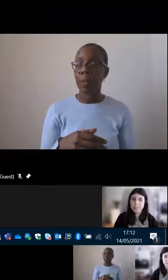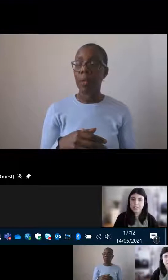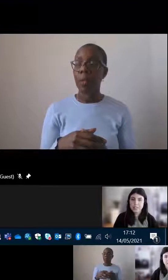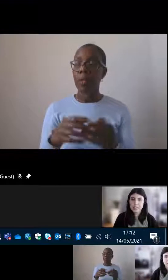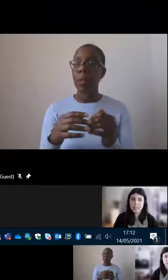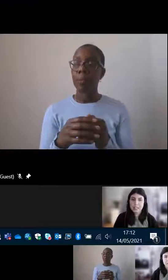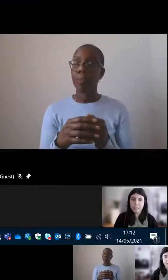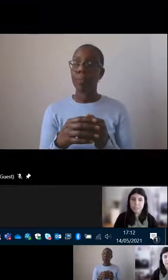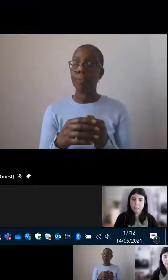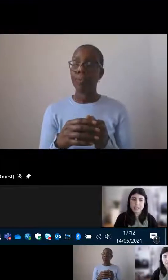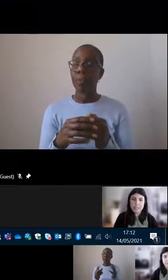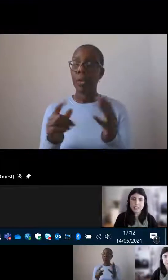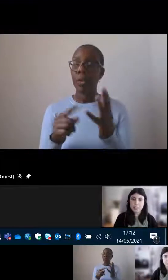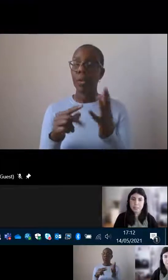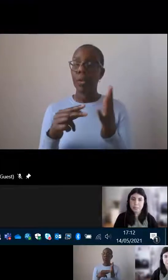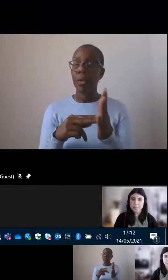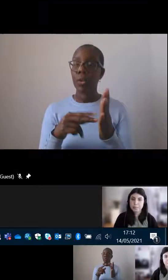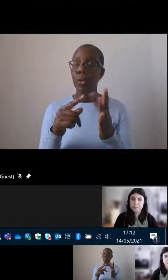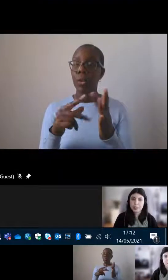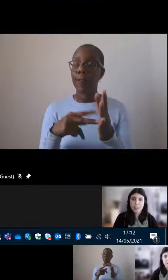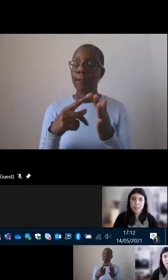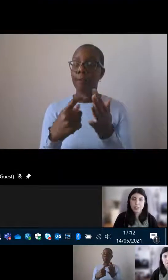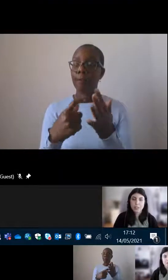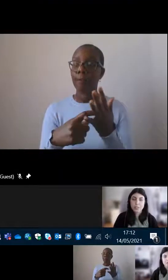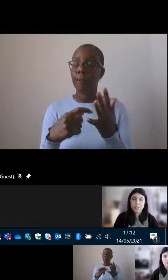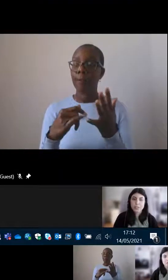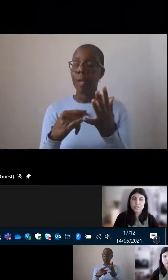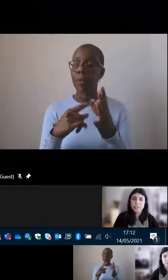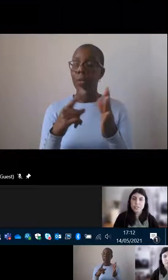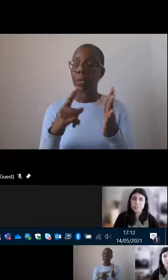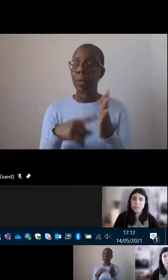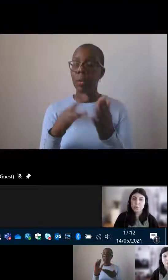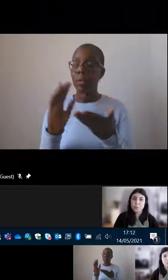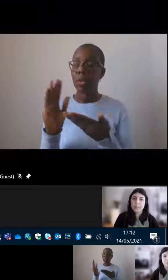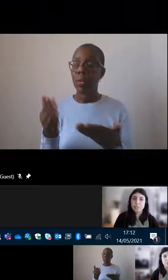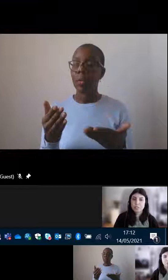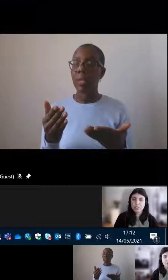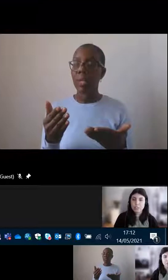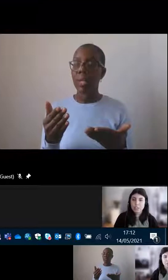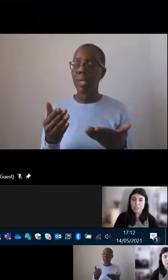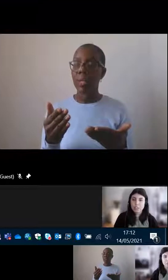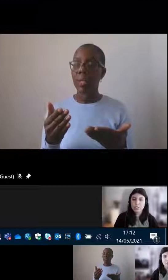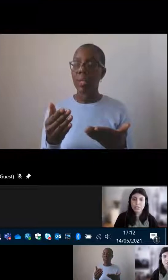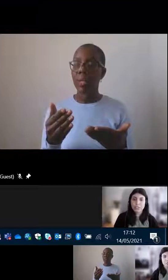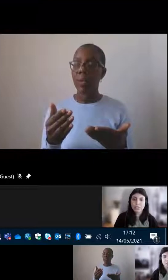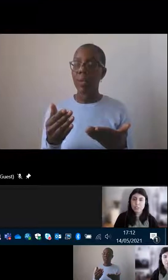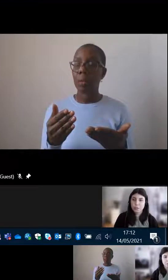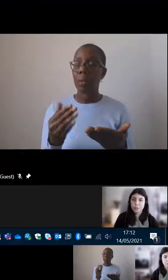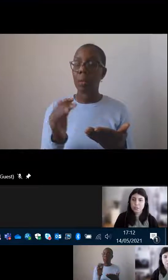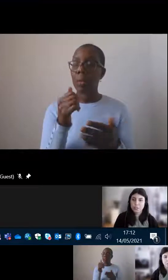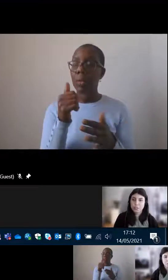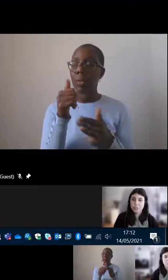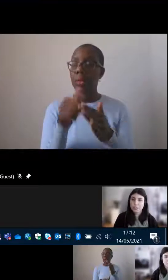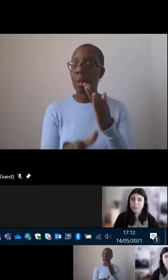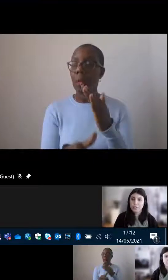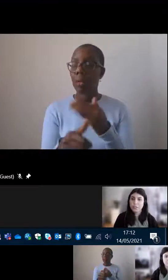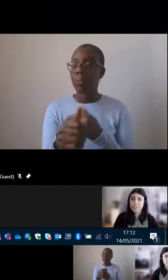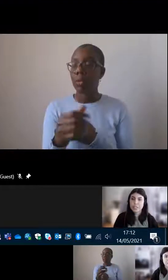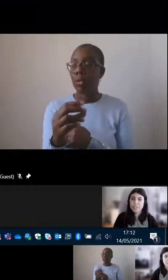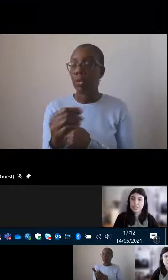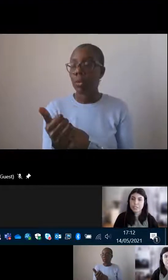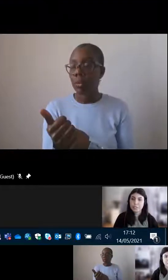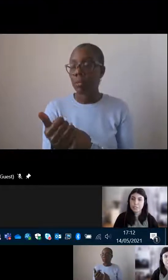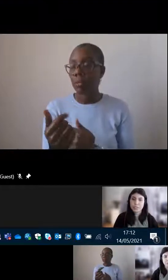that's the best start in life, BSL. Universal Services will be reintroduced in due course.